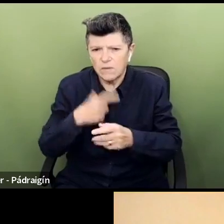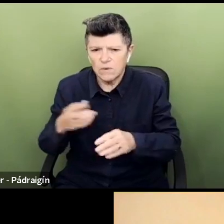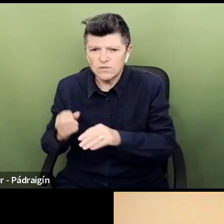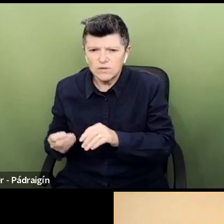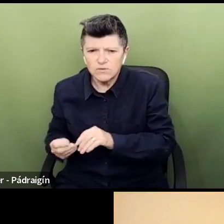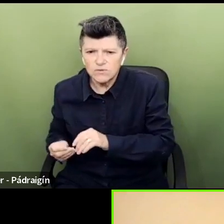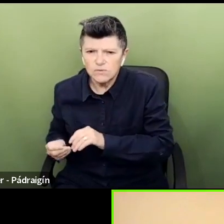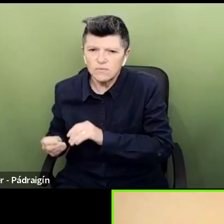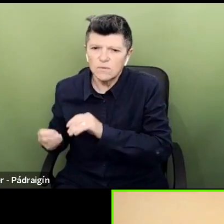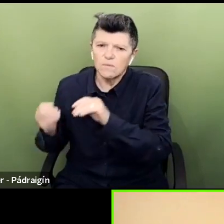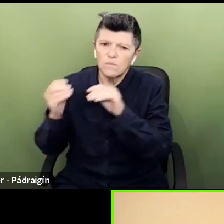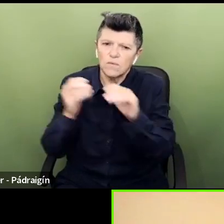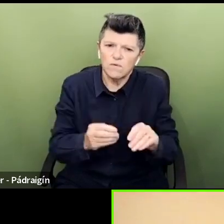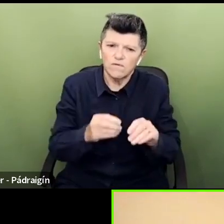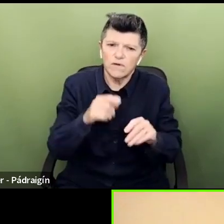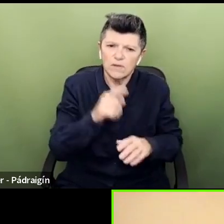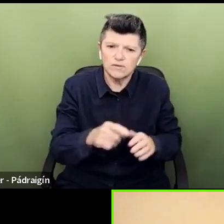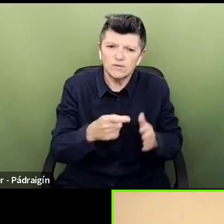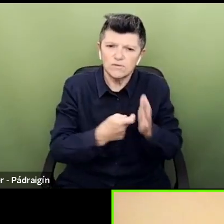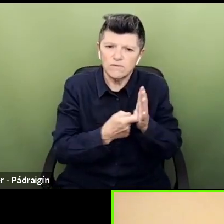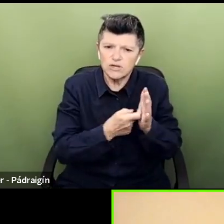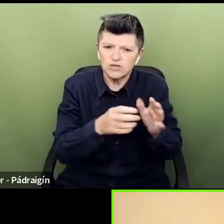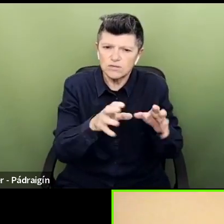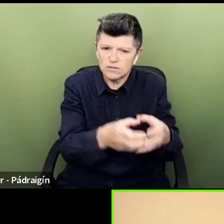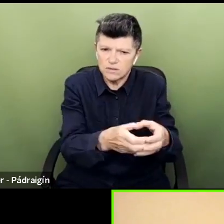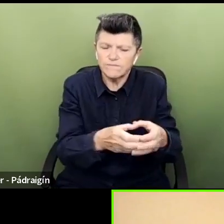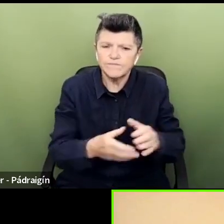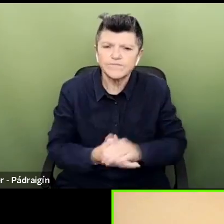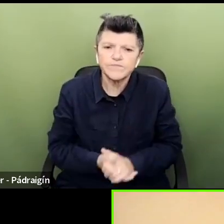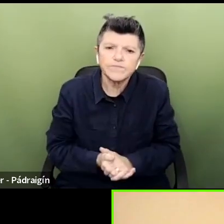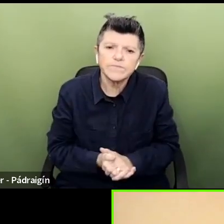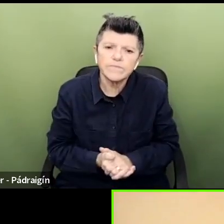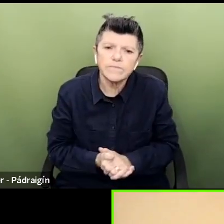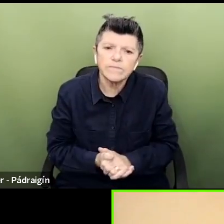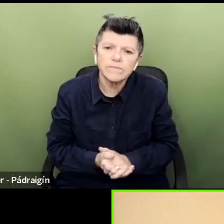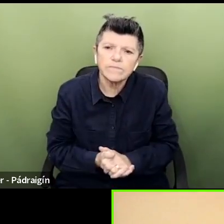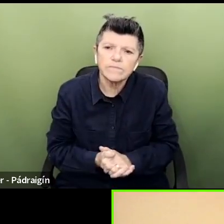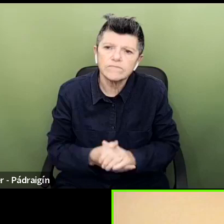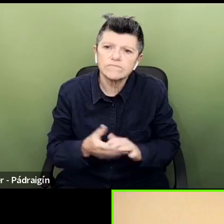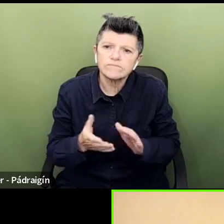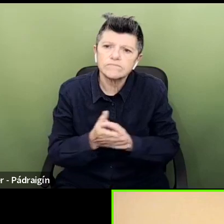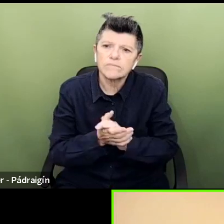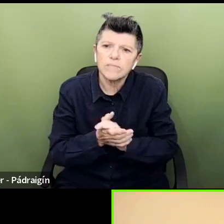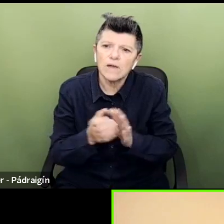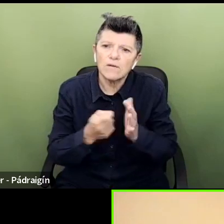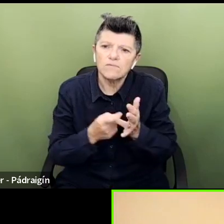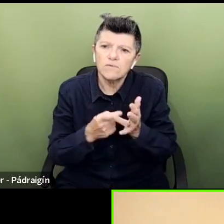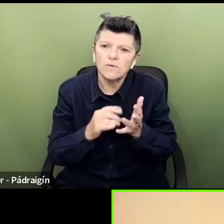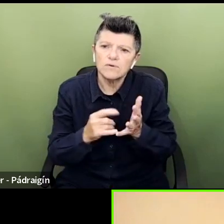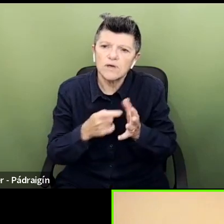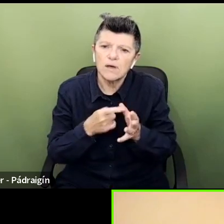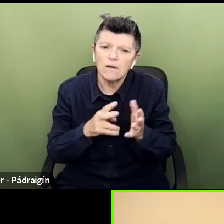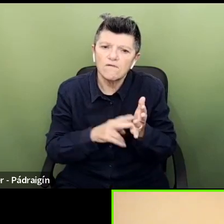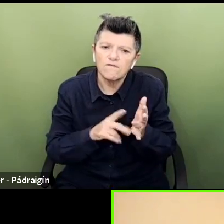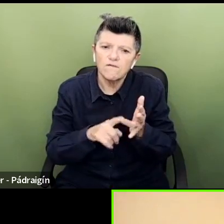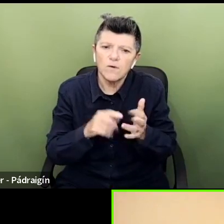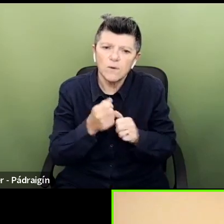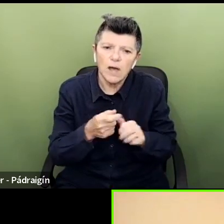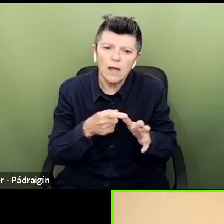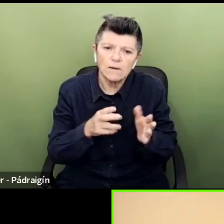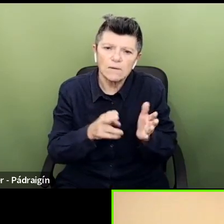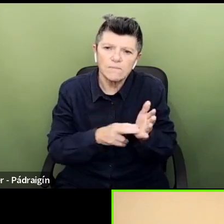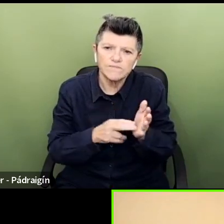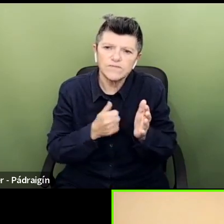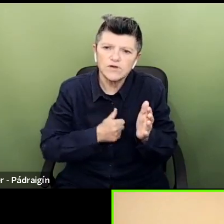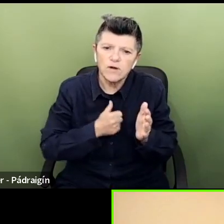state. All right. The next question from Rosa Vaughan. I apologize if I mispronounced. I would like